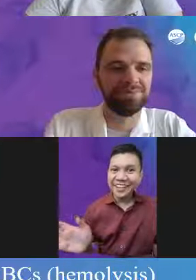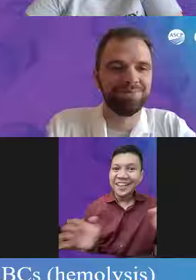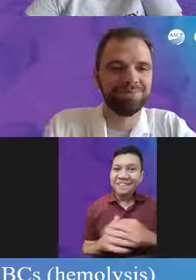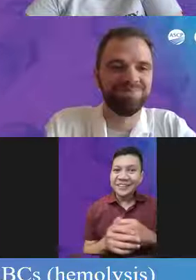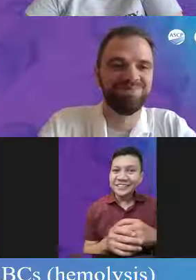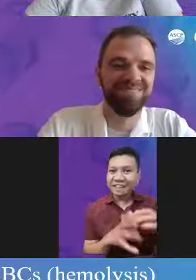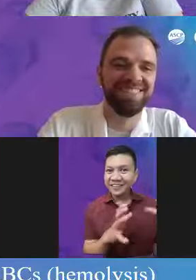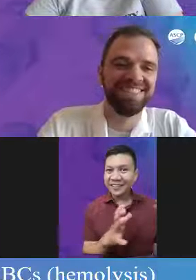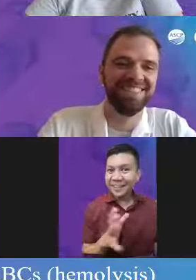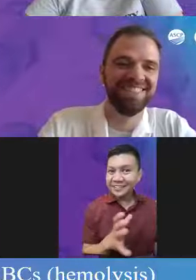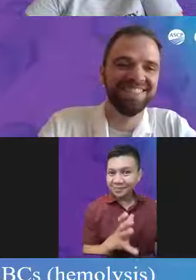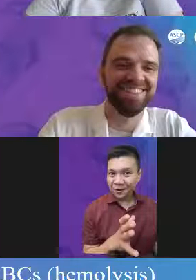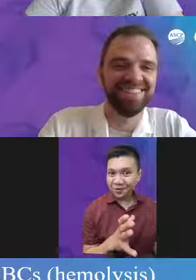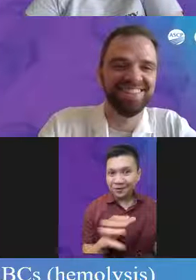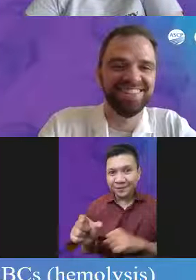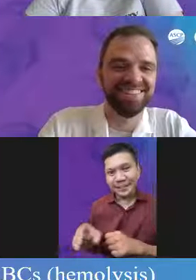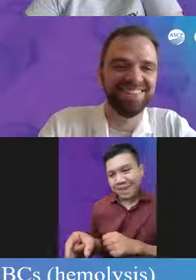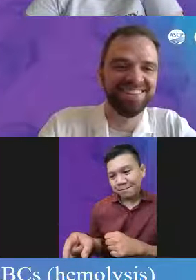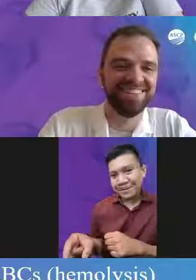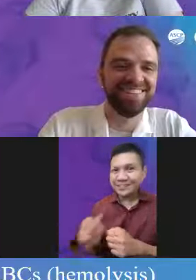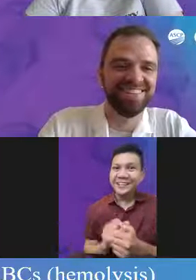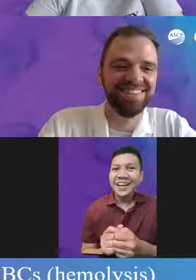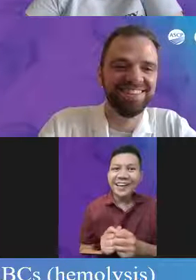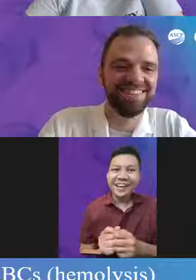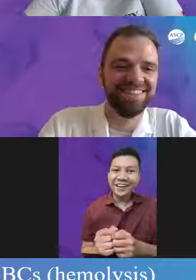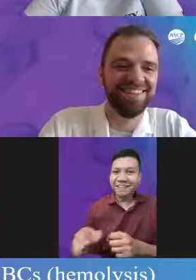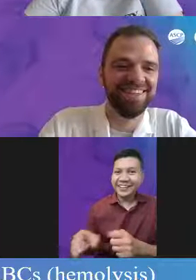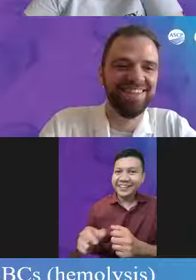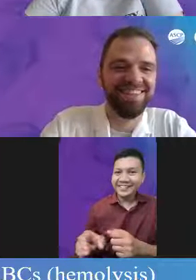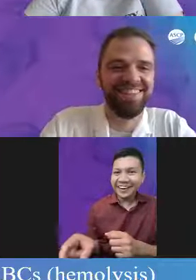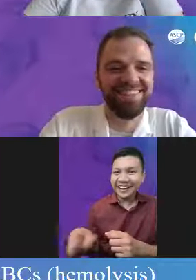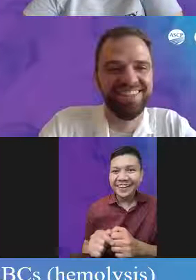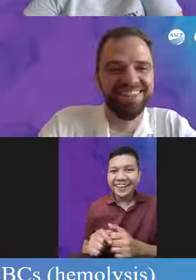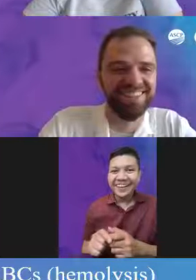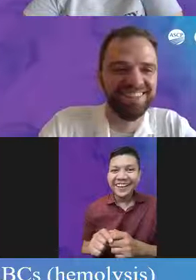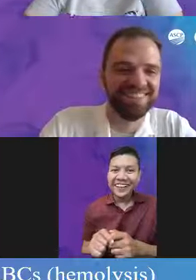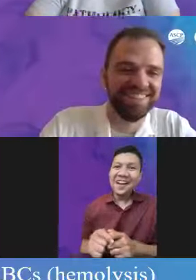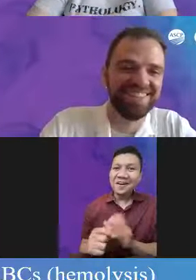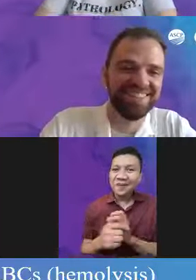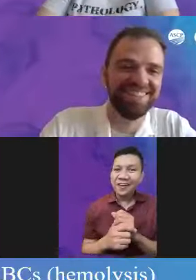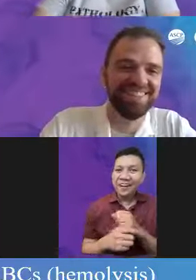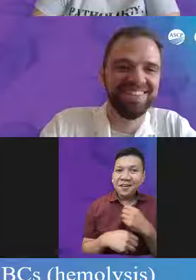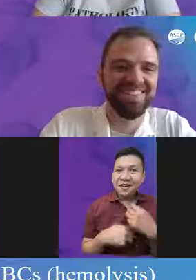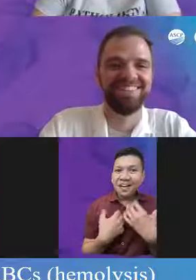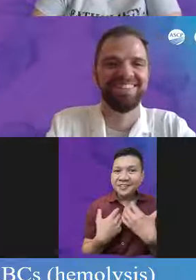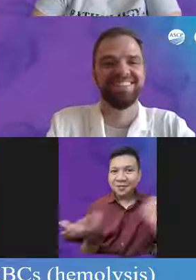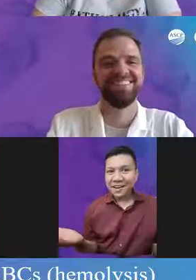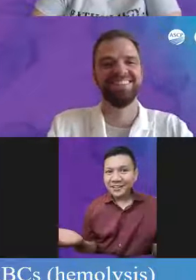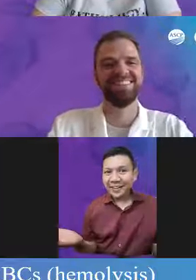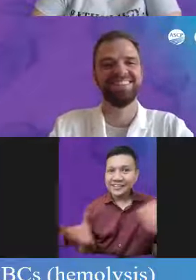elliptocytosis, because everything else is normal, but a piece of it is there. Or